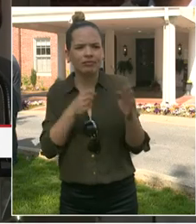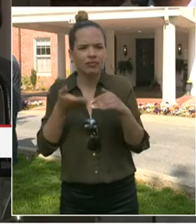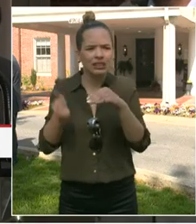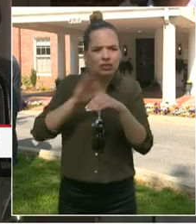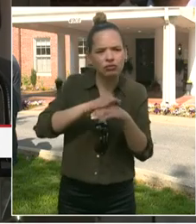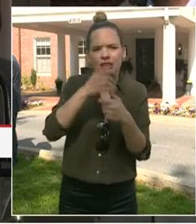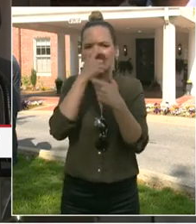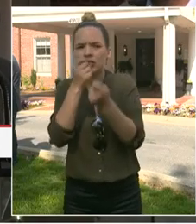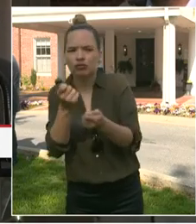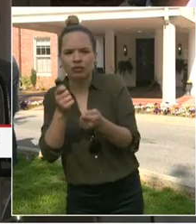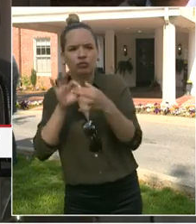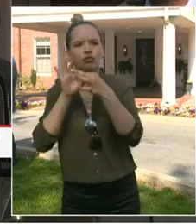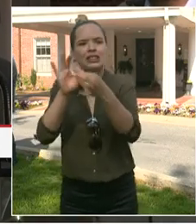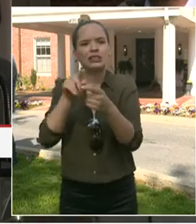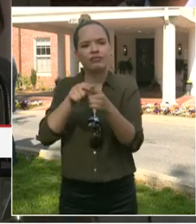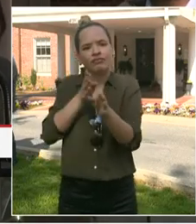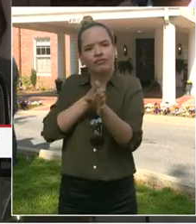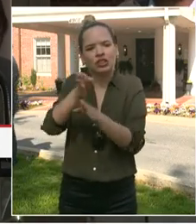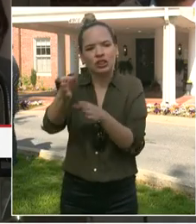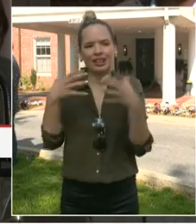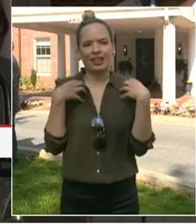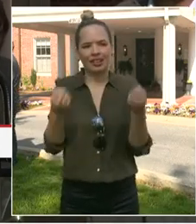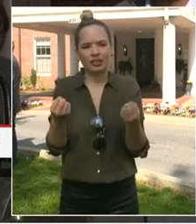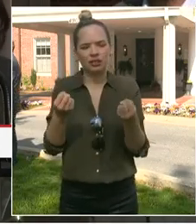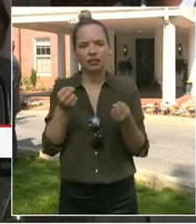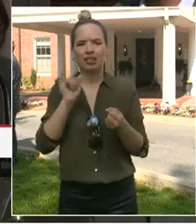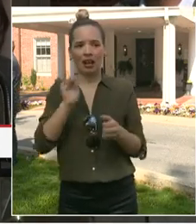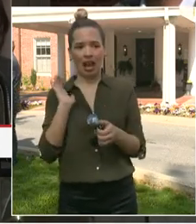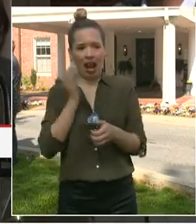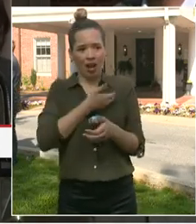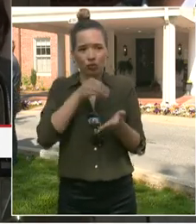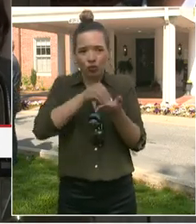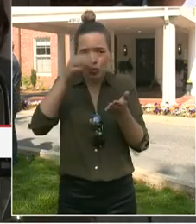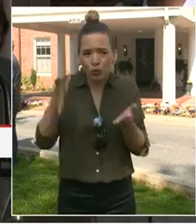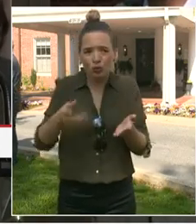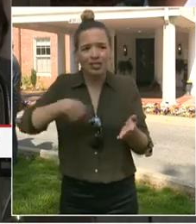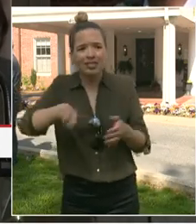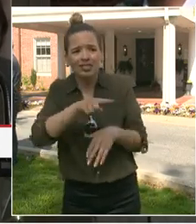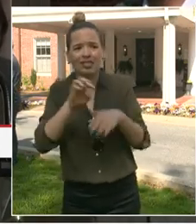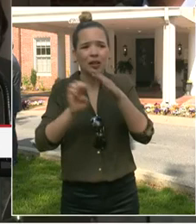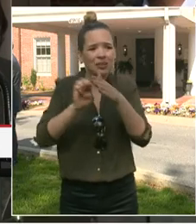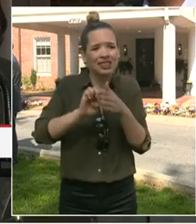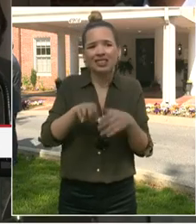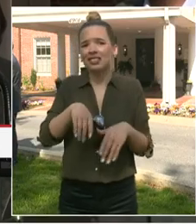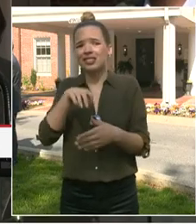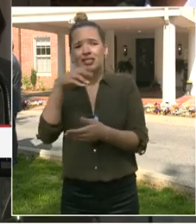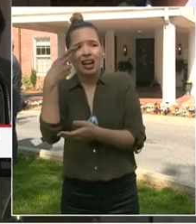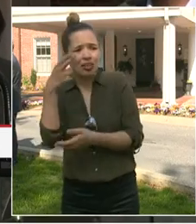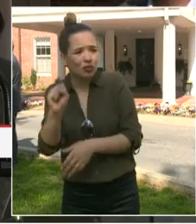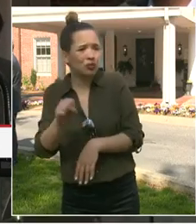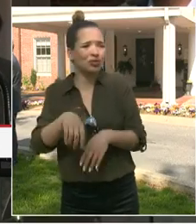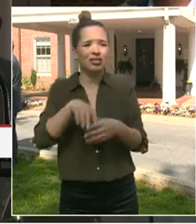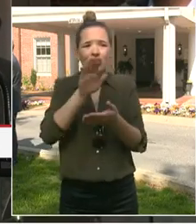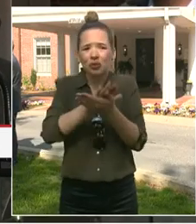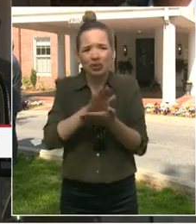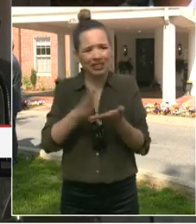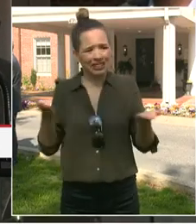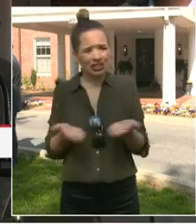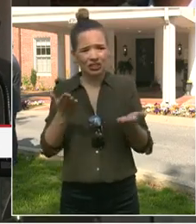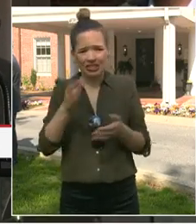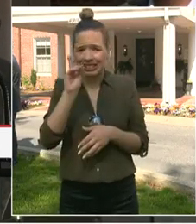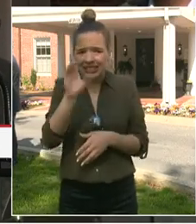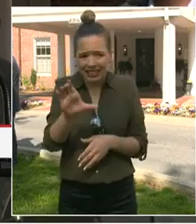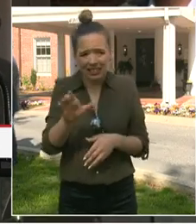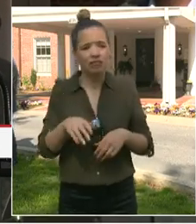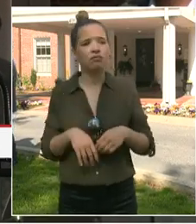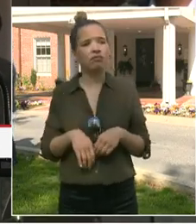health-related fields in our students as early as middle and high school here in DC. So as you can see, we have some